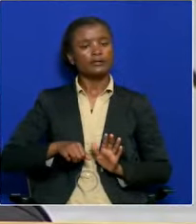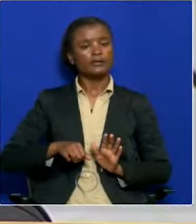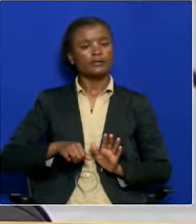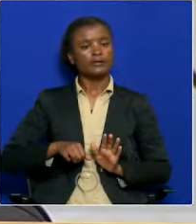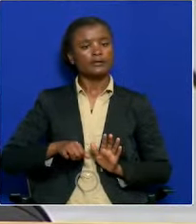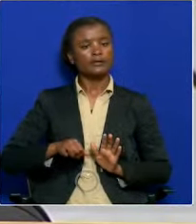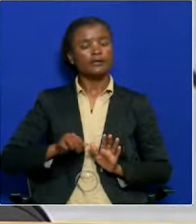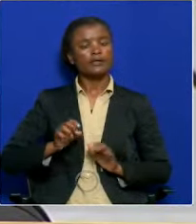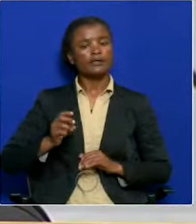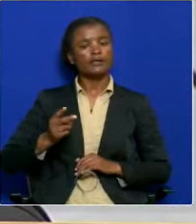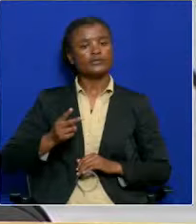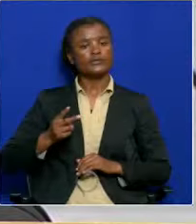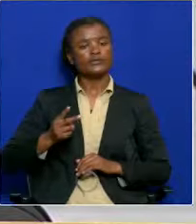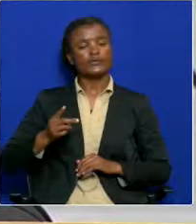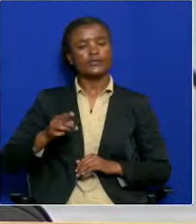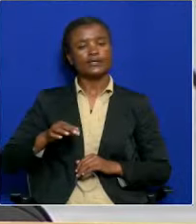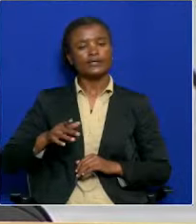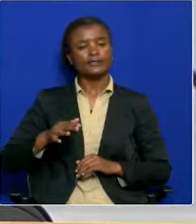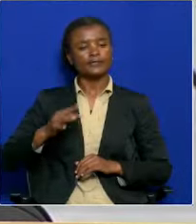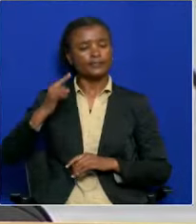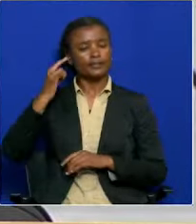I think it was at